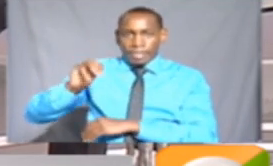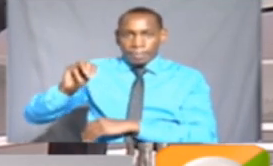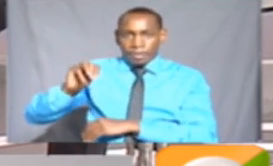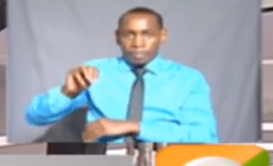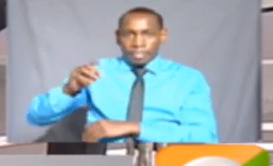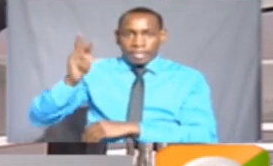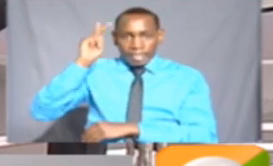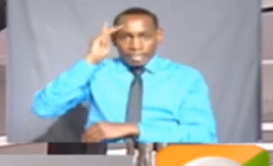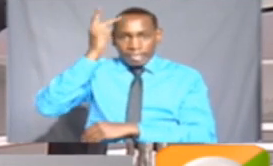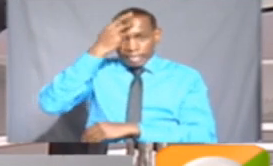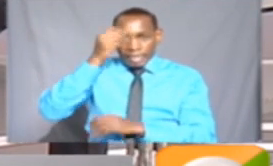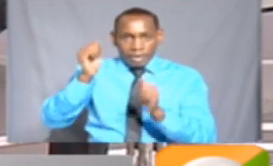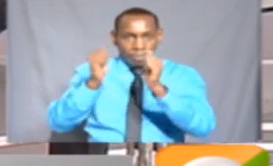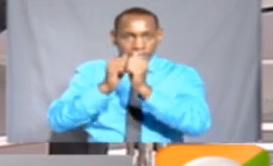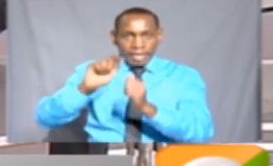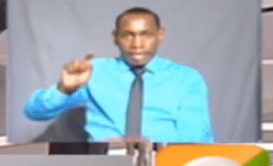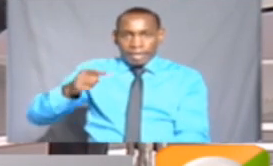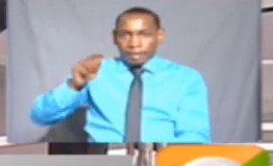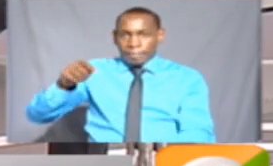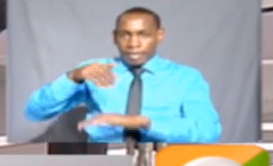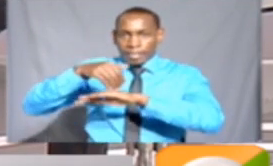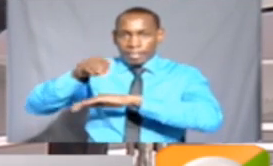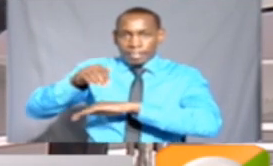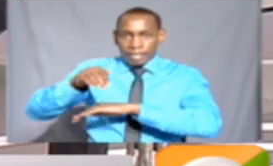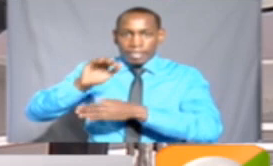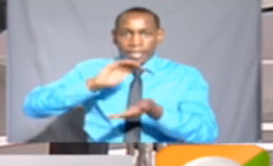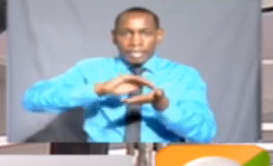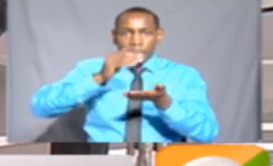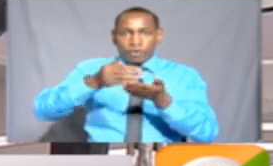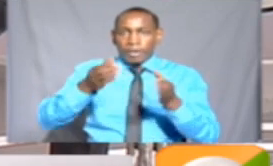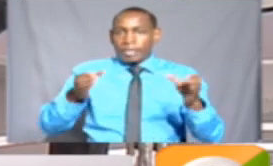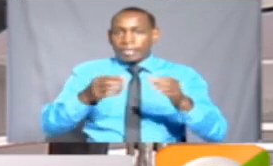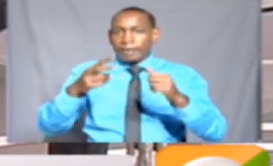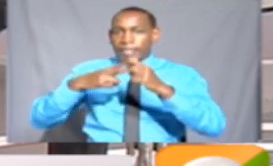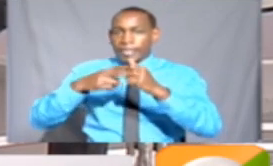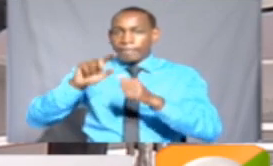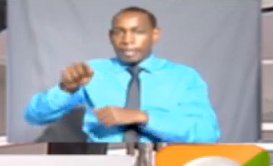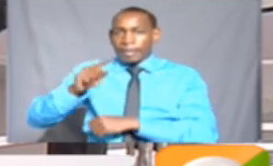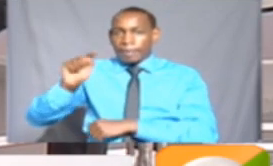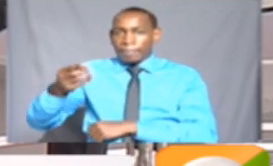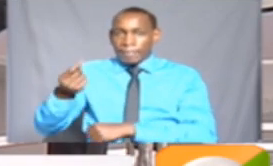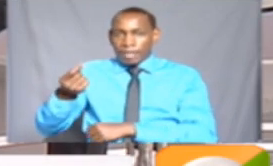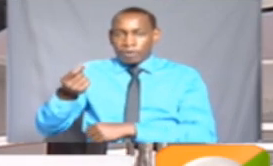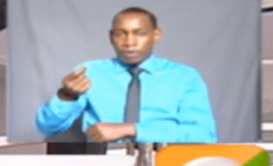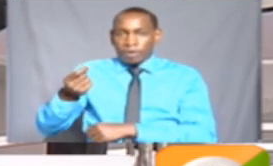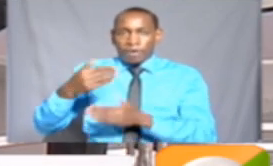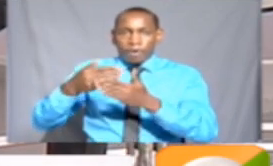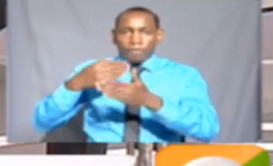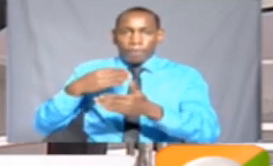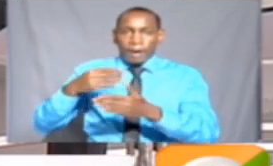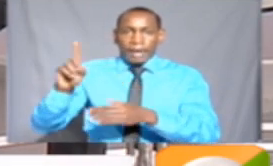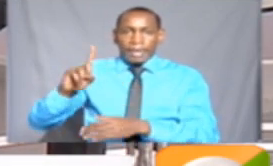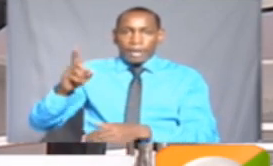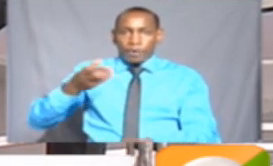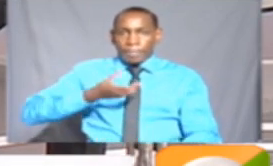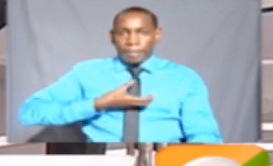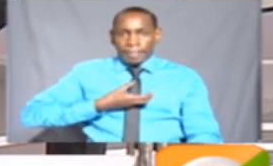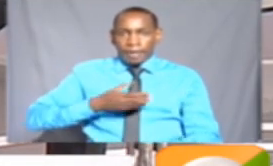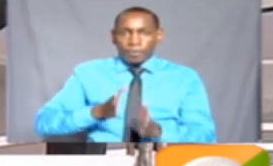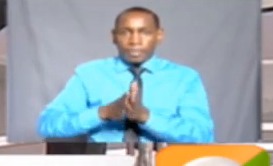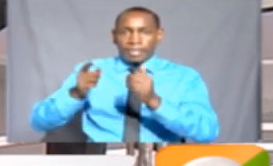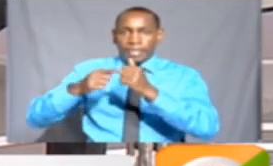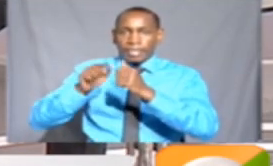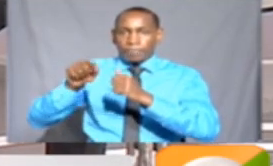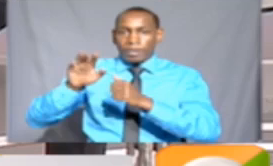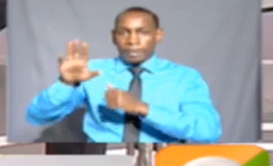Evans Kidero. 10 million shillings was sent to Run Insurance Company. 7 million shillings to John Dirangu, former Nairobi mayor. 6.5 million